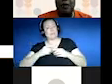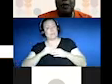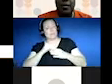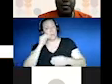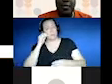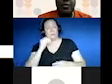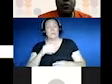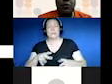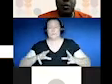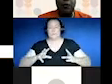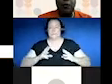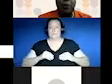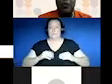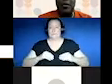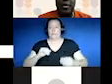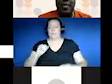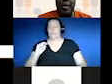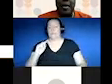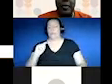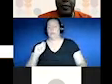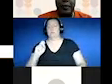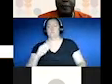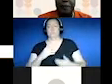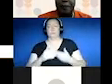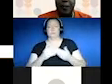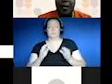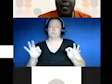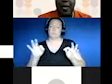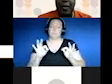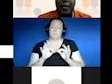the intake process is really important in that